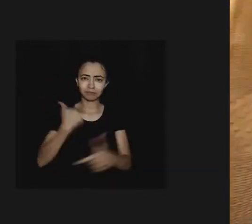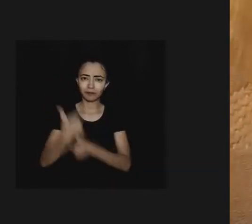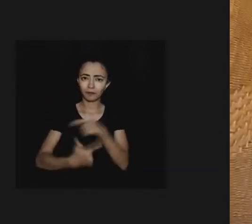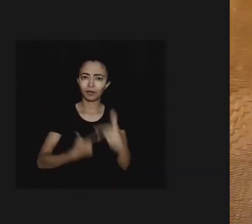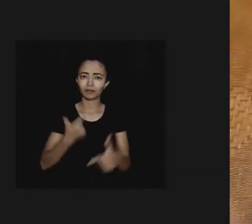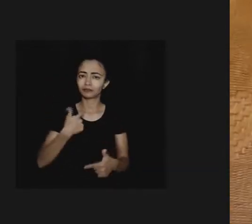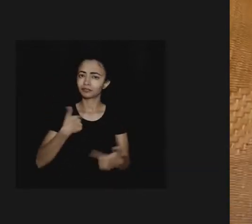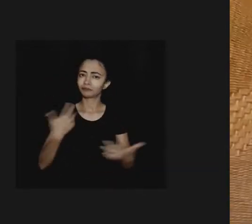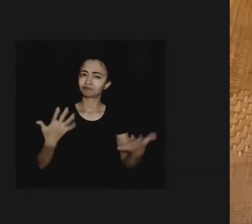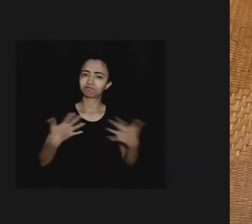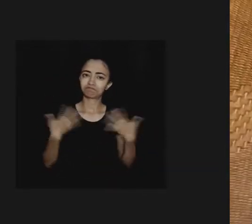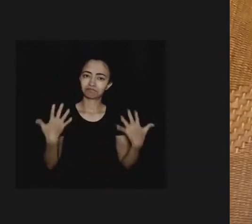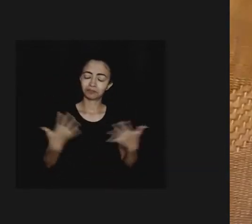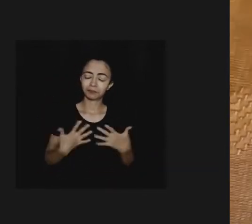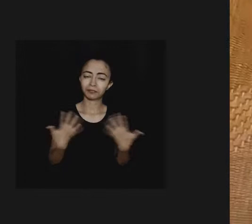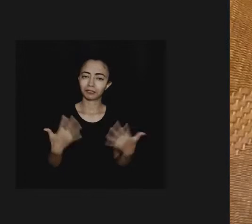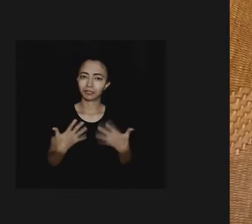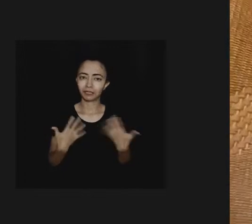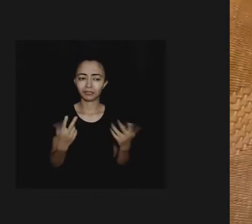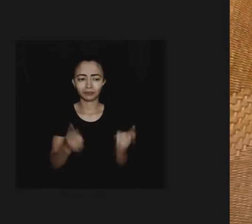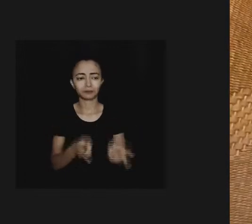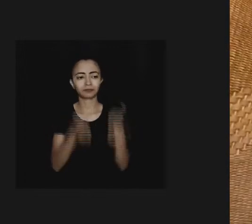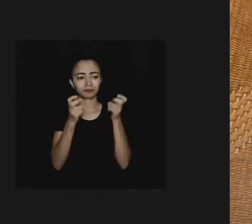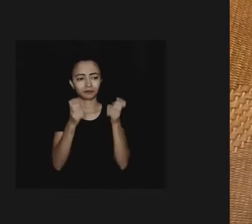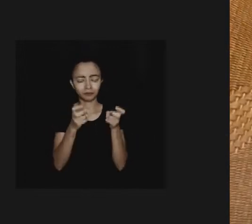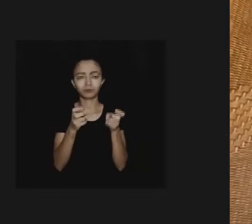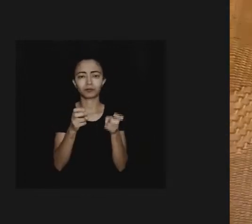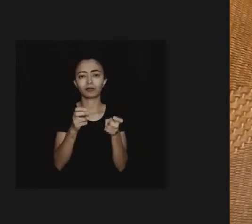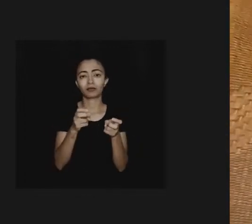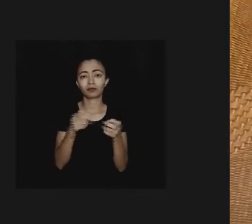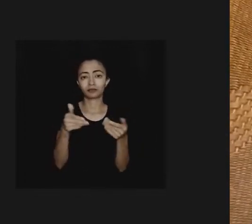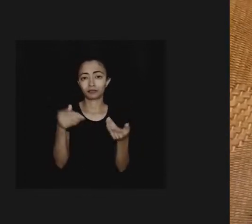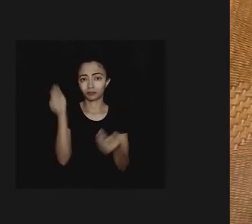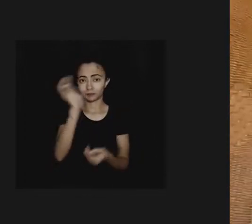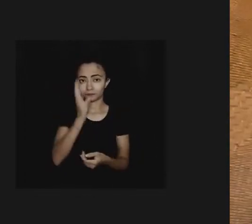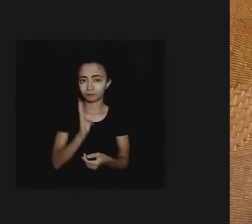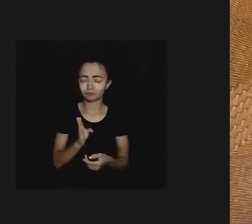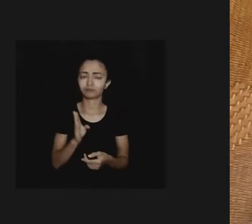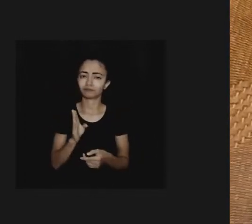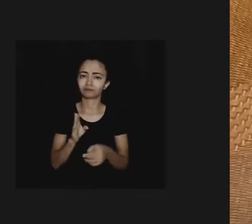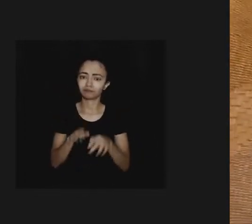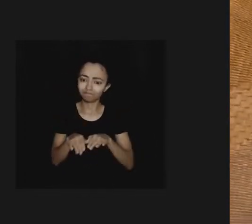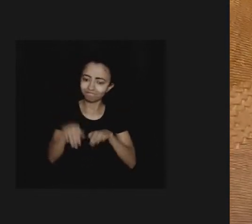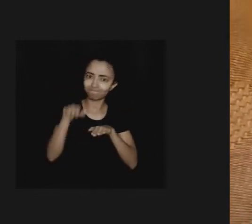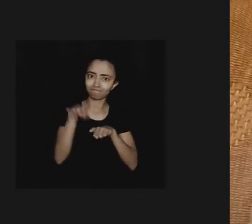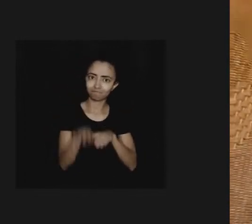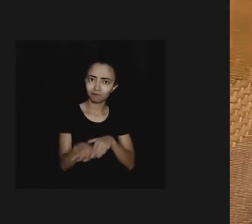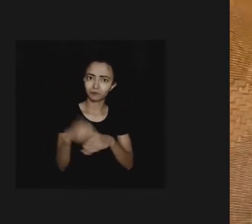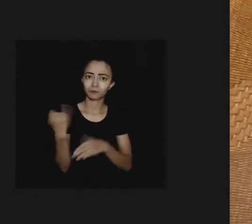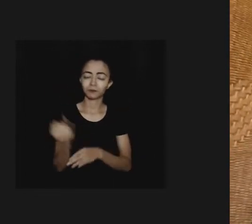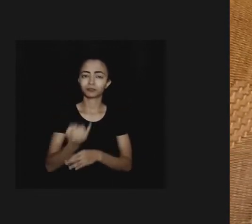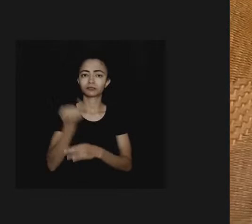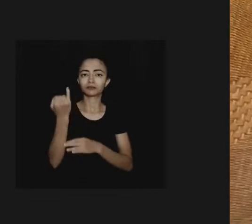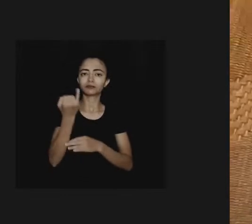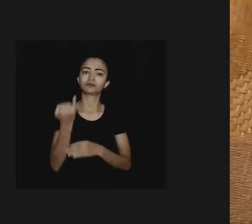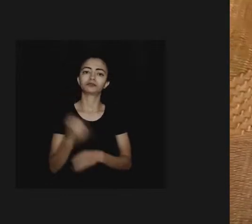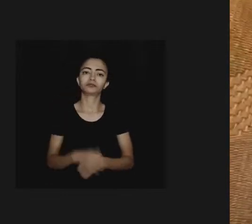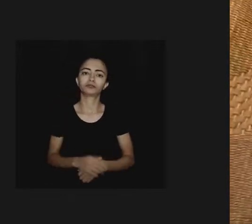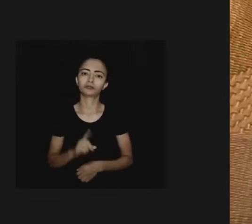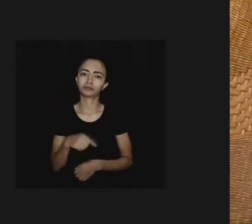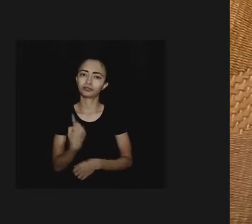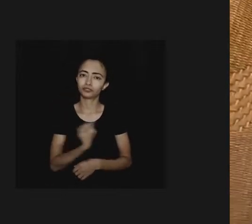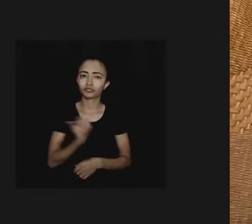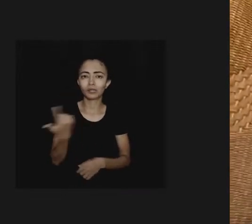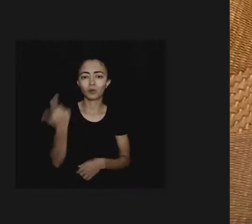can actually do something to turn this round, because the digital marketing is absolutely horrendous, as Larry